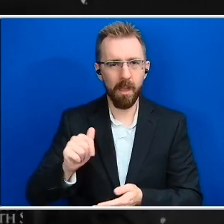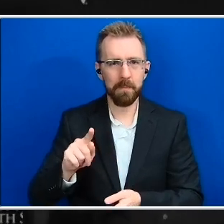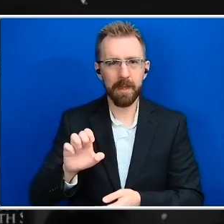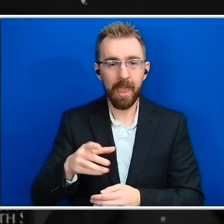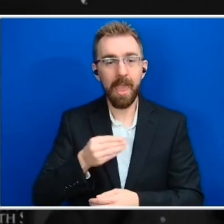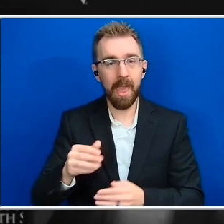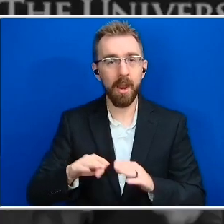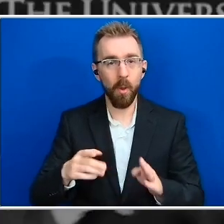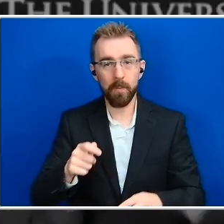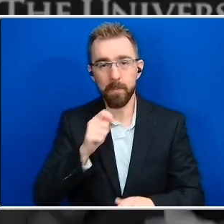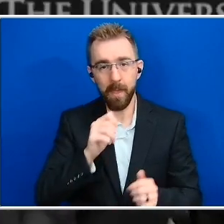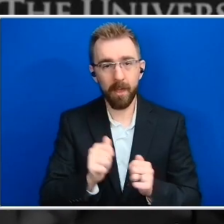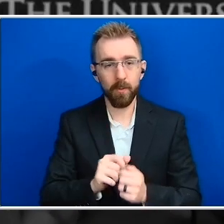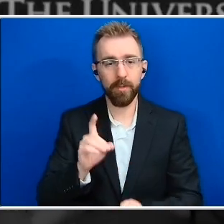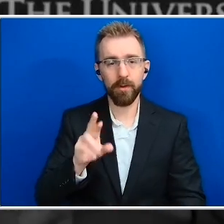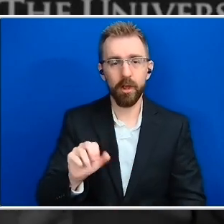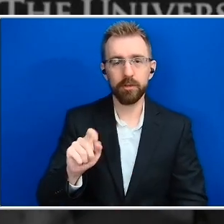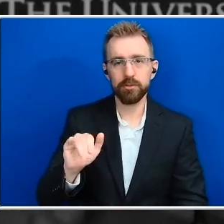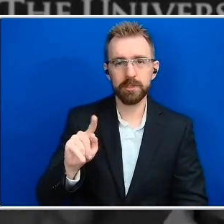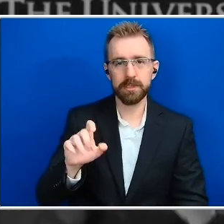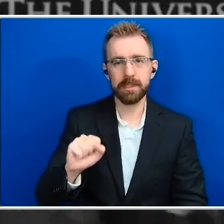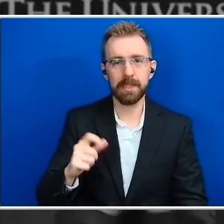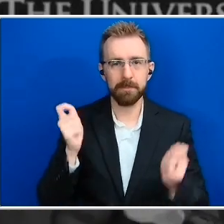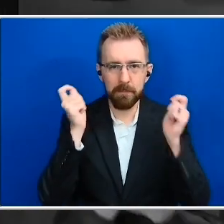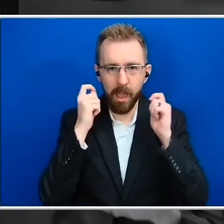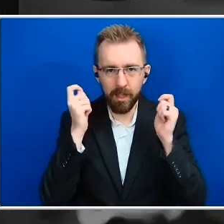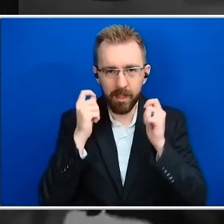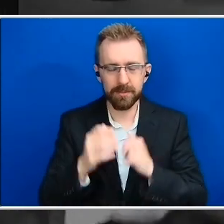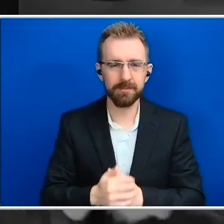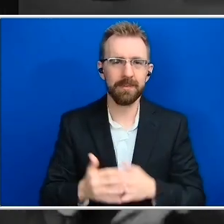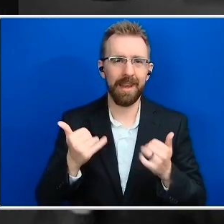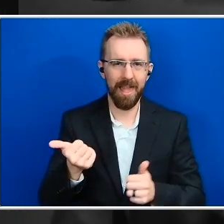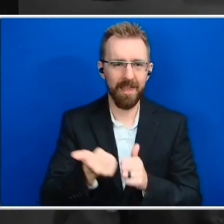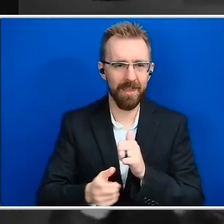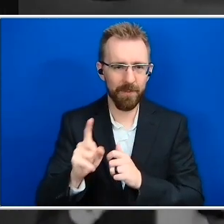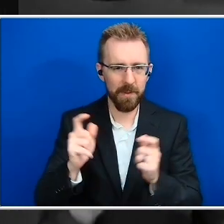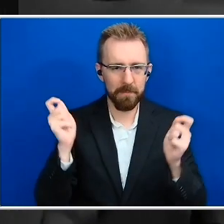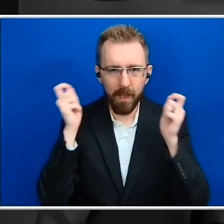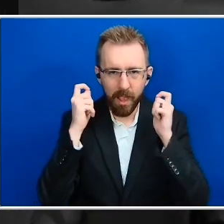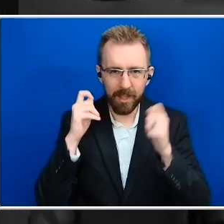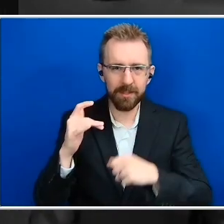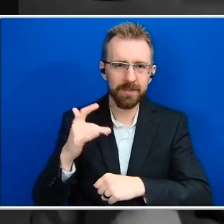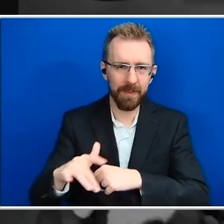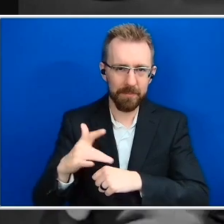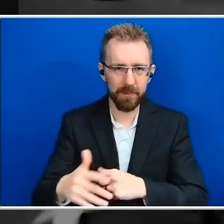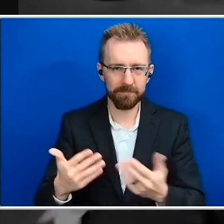with Dr. Stites podcasts. Now everywhere podcasts are available.